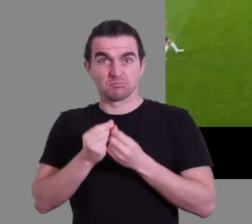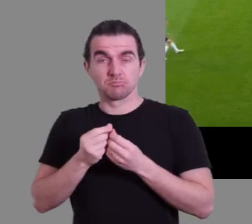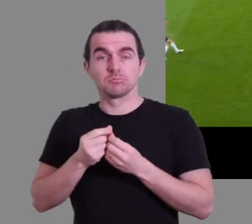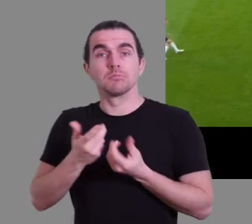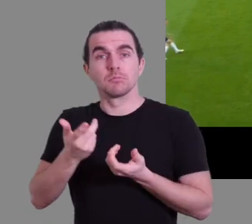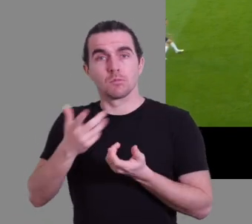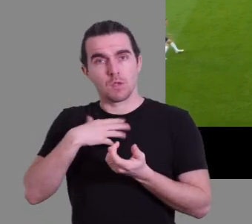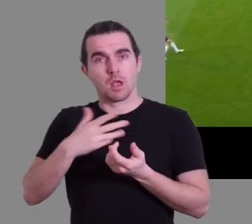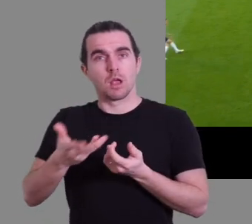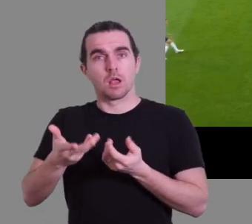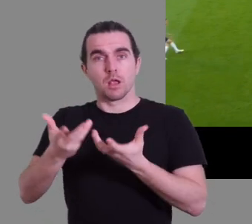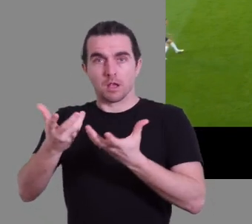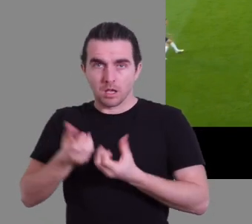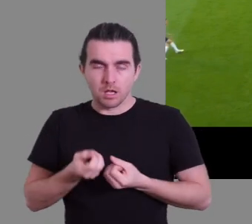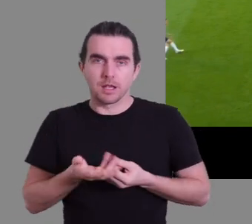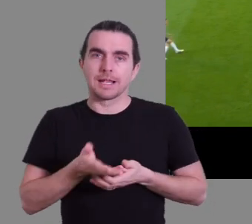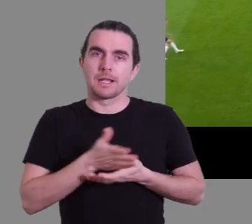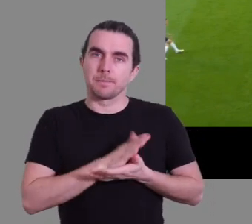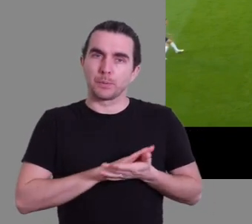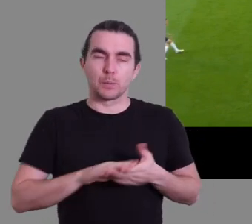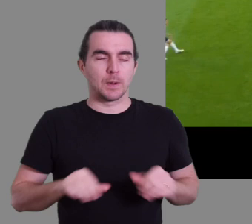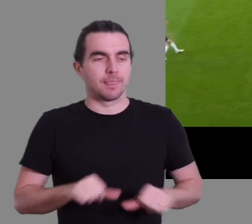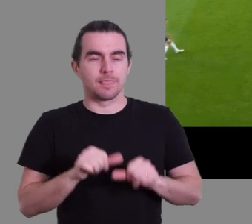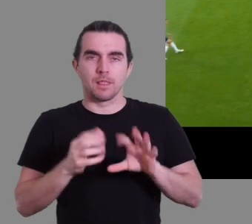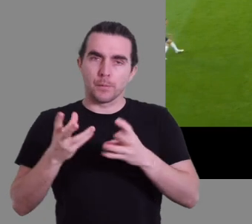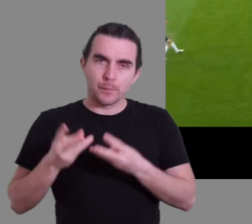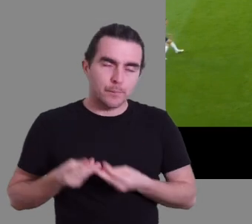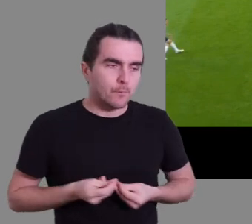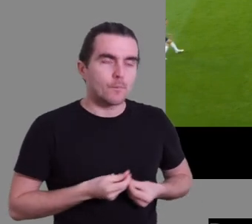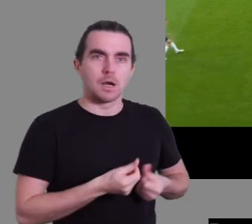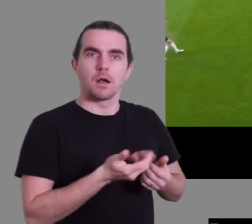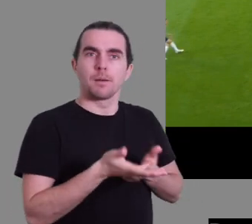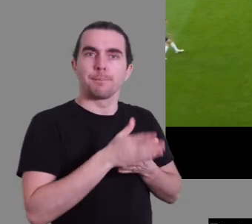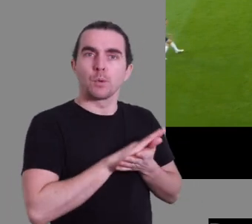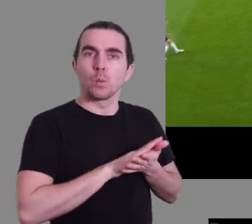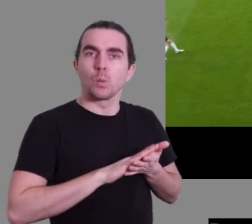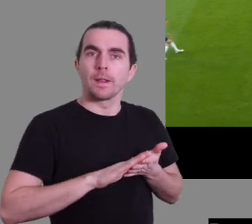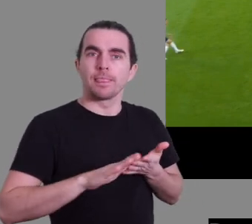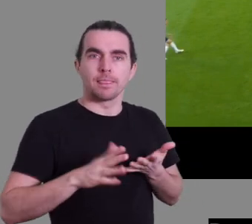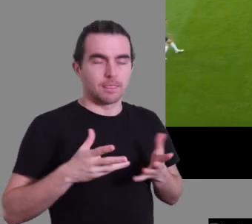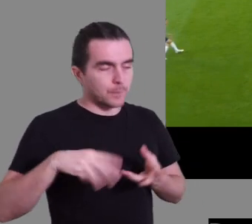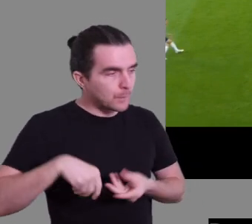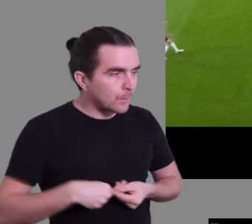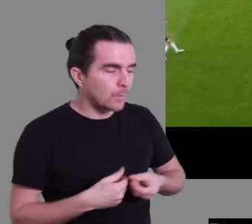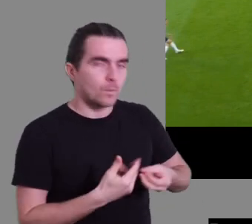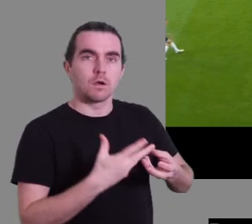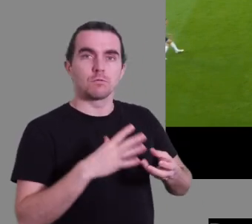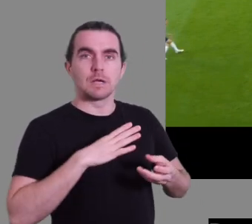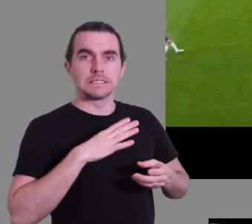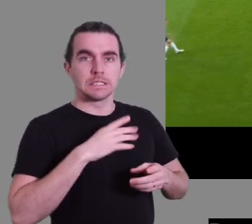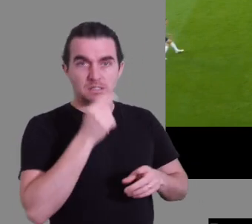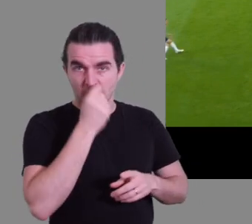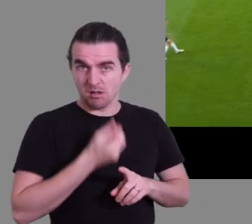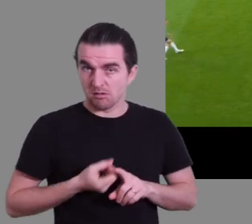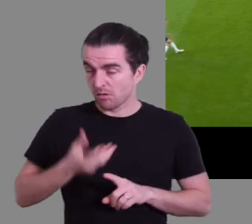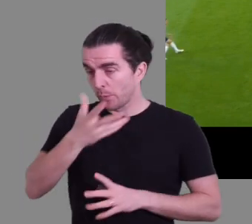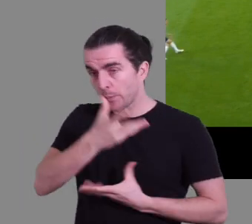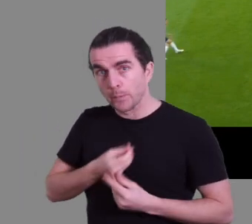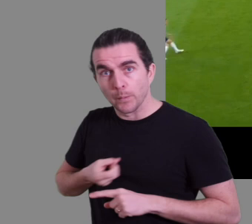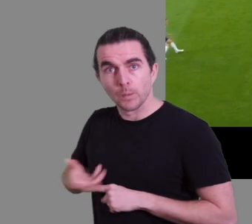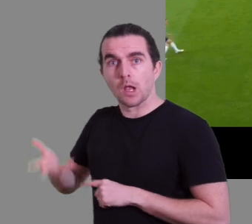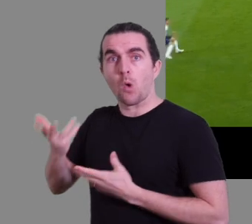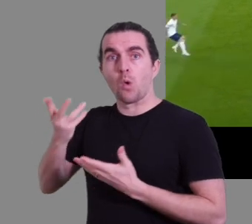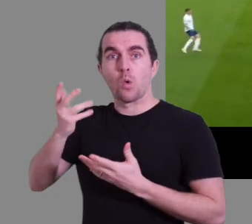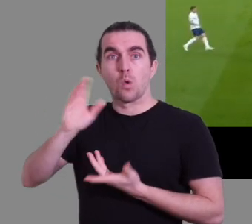thing. I call it smooth it out. It's my own little jargon, I know, but it smooths it out. But again, here it's allowed him to get the ball wide, take it with